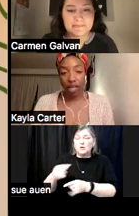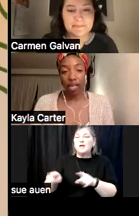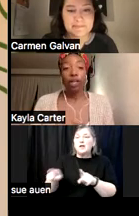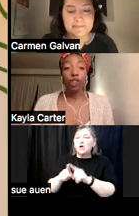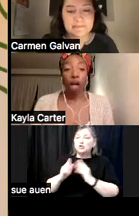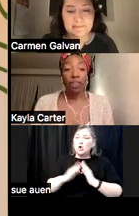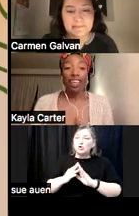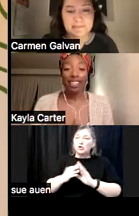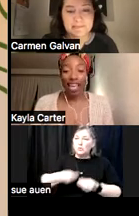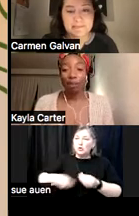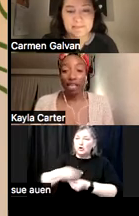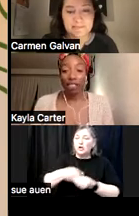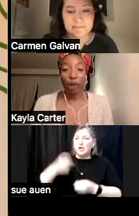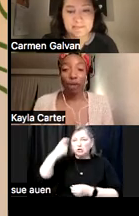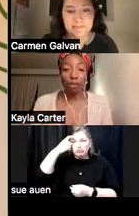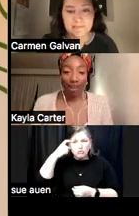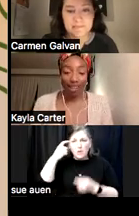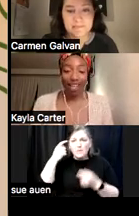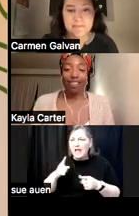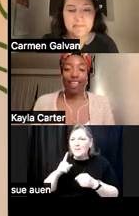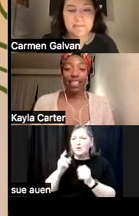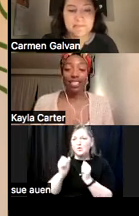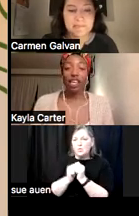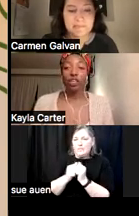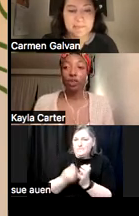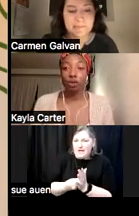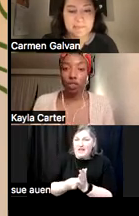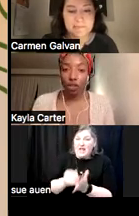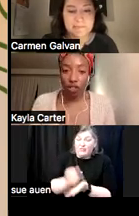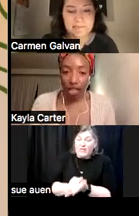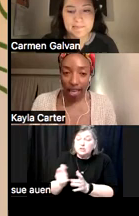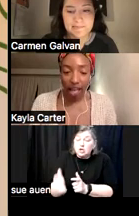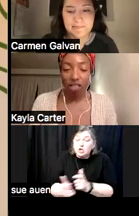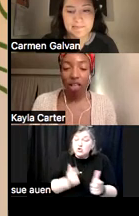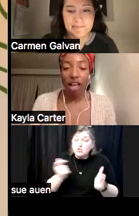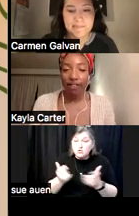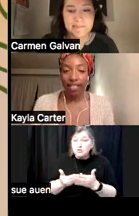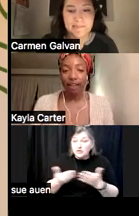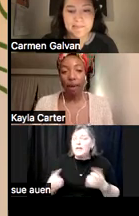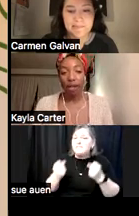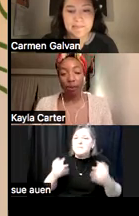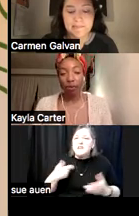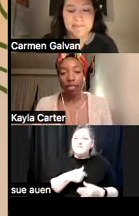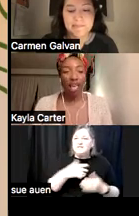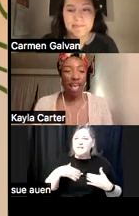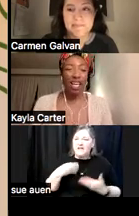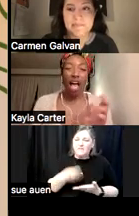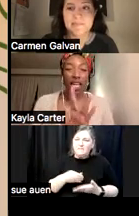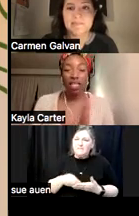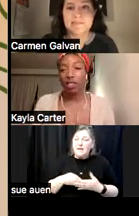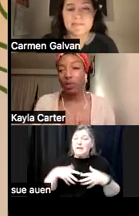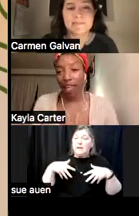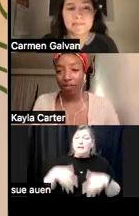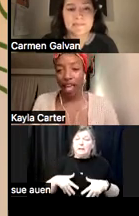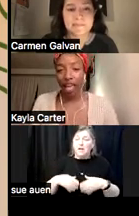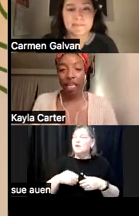intercommunity trauma that can take place around money. That is a huge, huge thing. A lot of us have money wounds, and not in